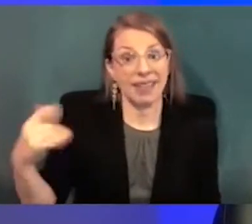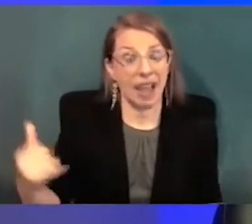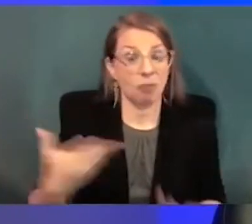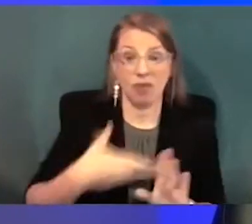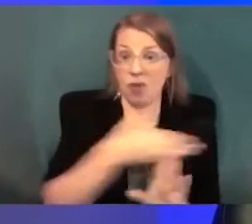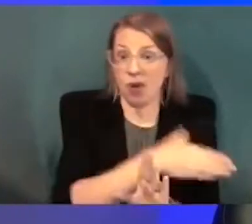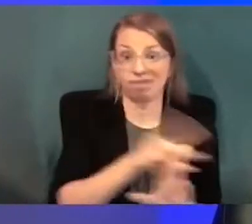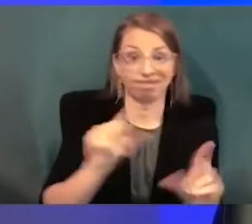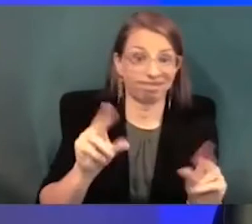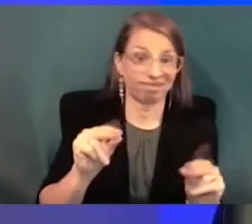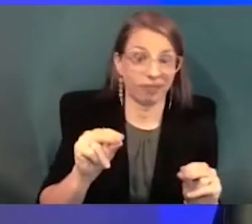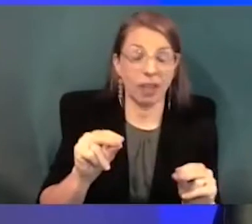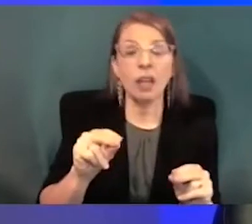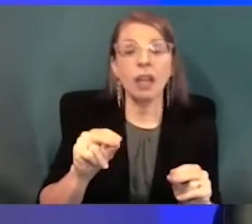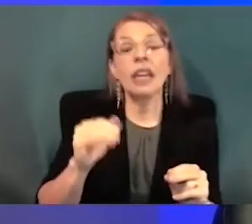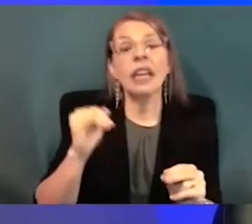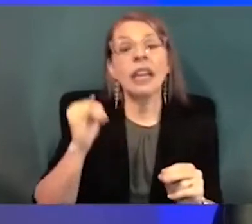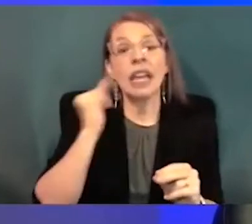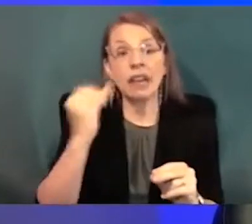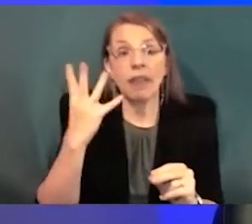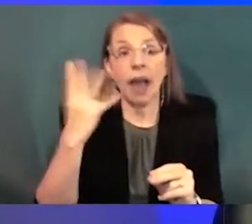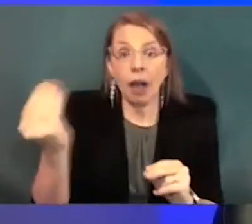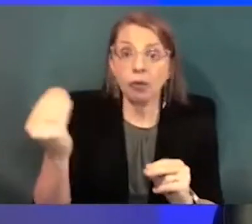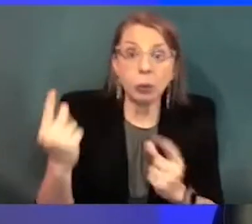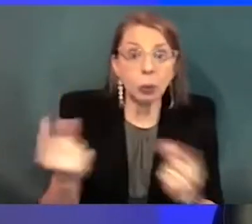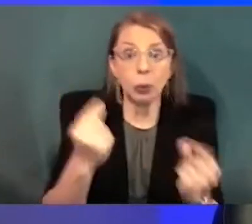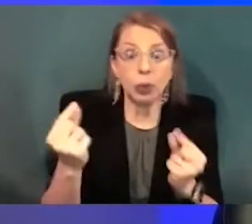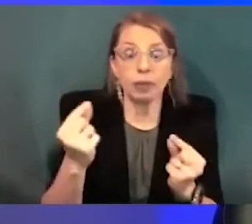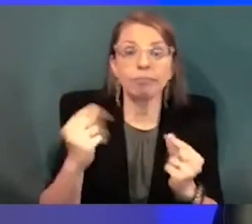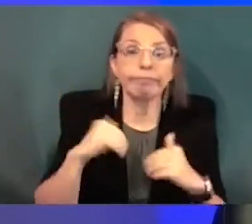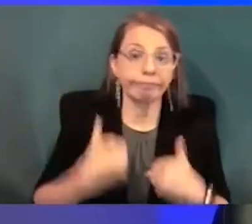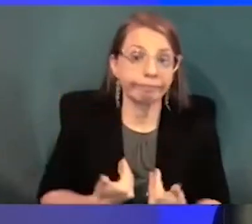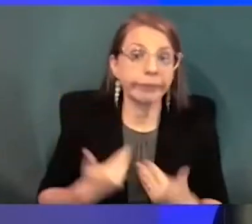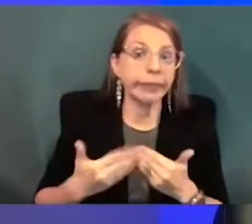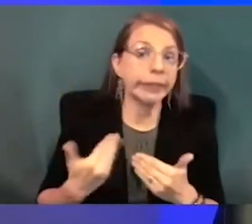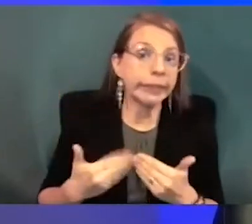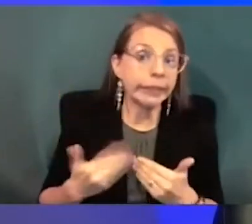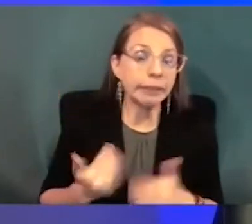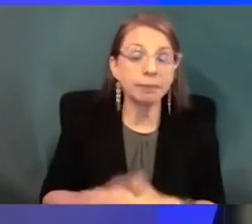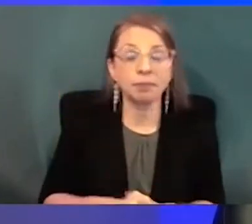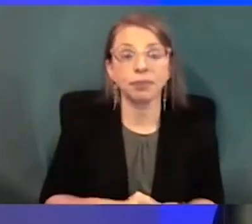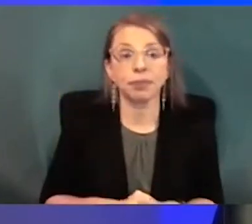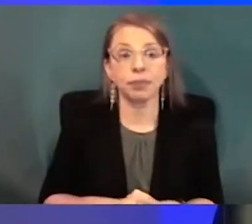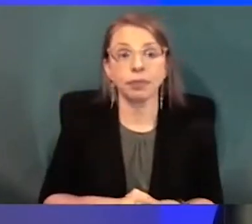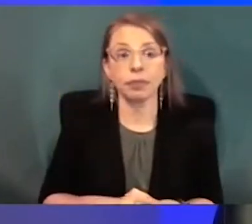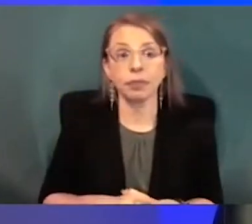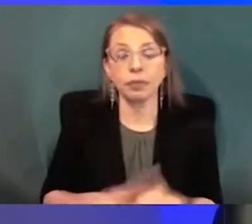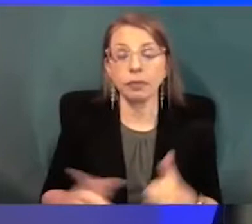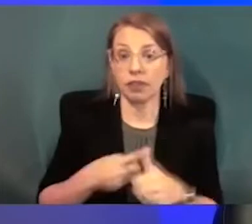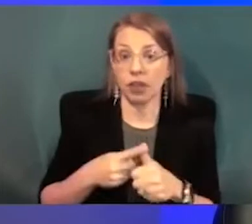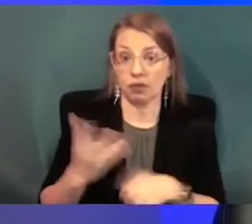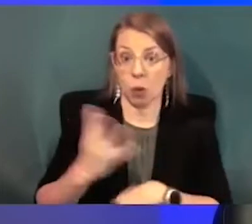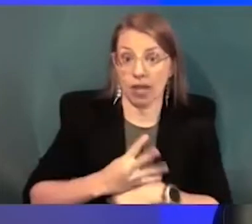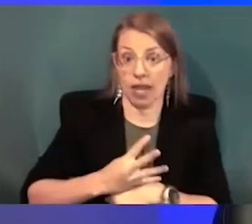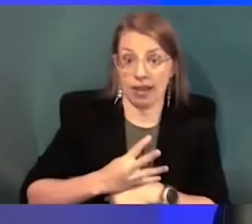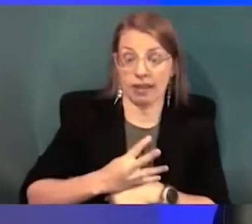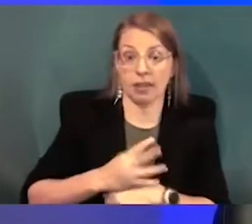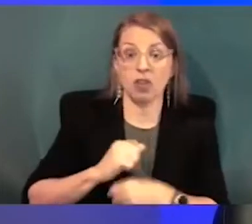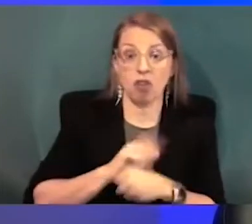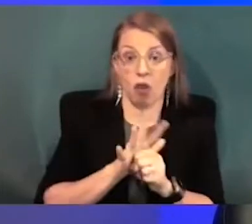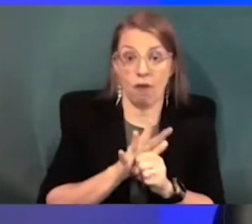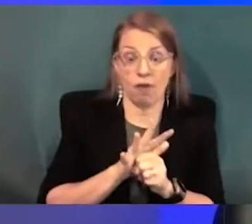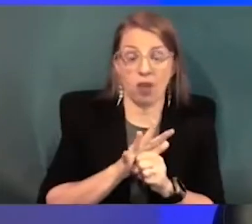more easier than I did in the past. My first 4 days of COVID were the